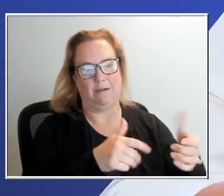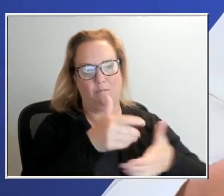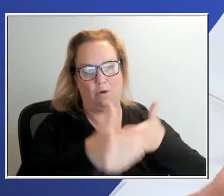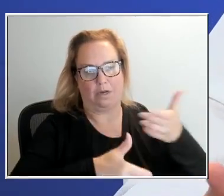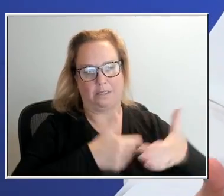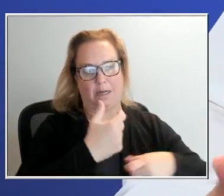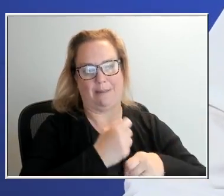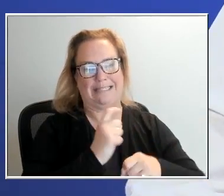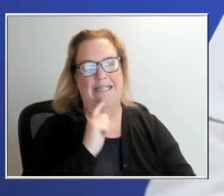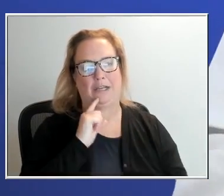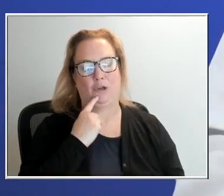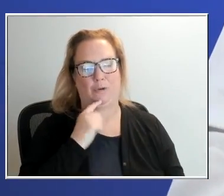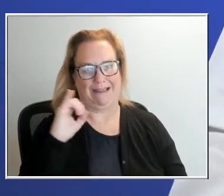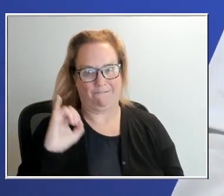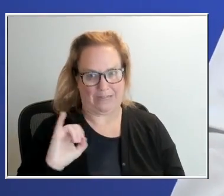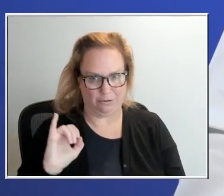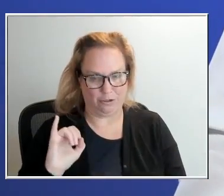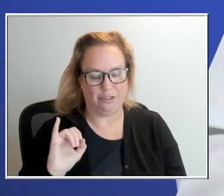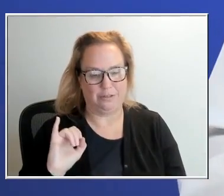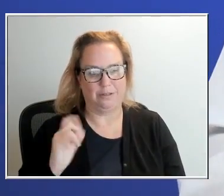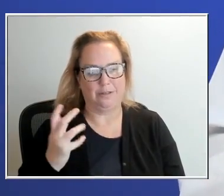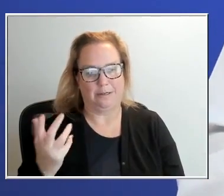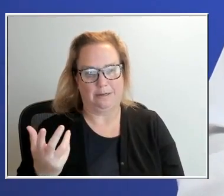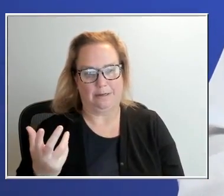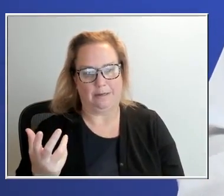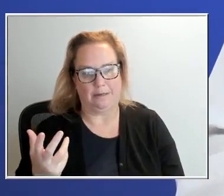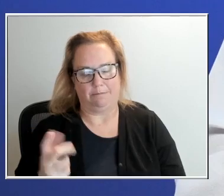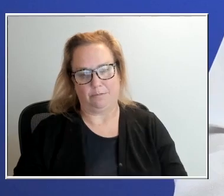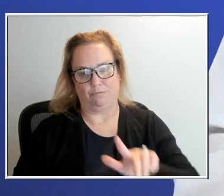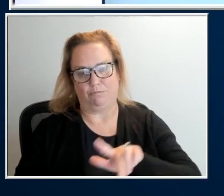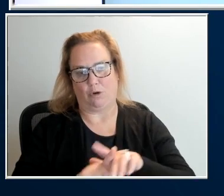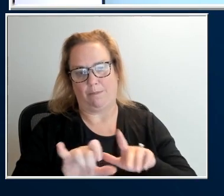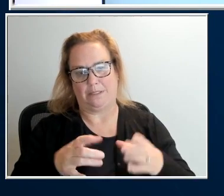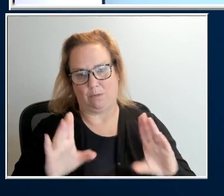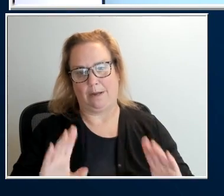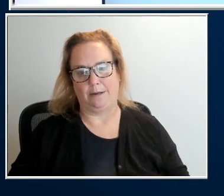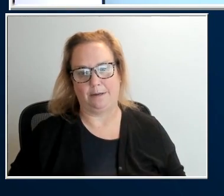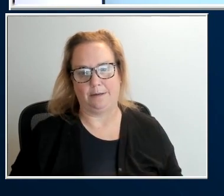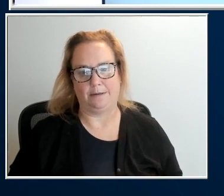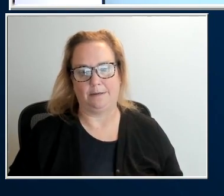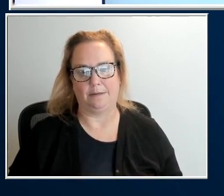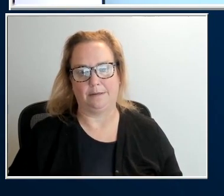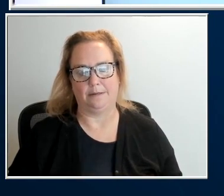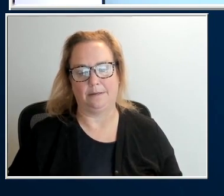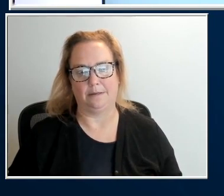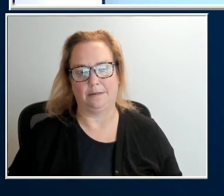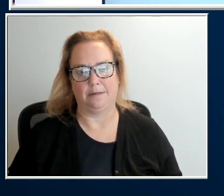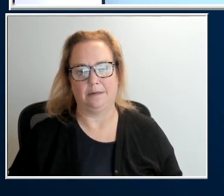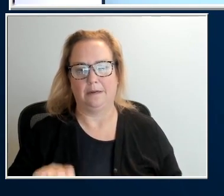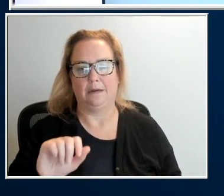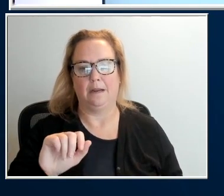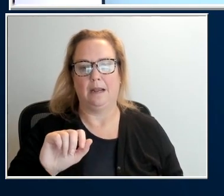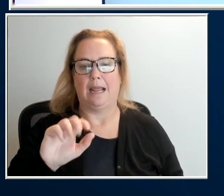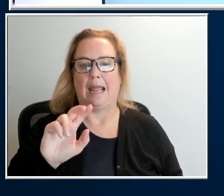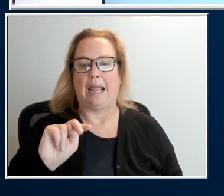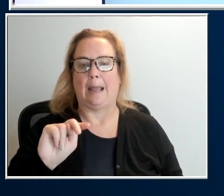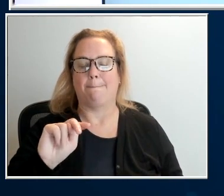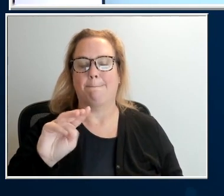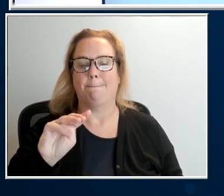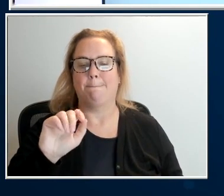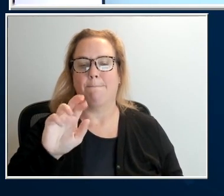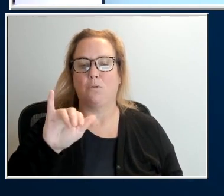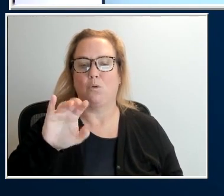acute infection present this way. Interesting. And Marie has a question. Marie wants to